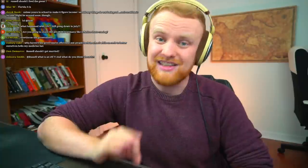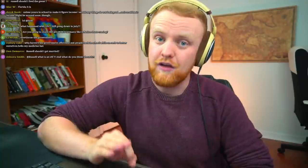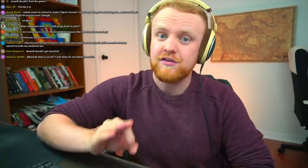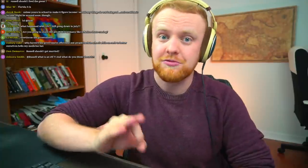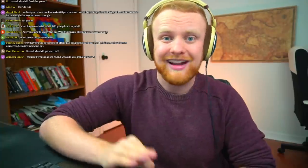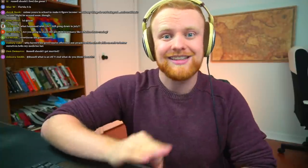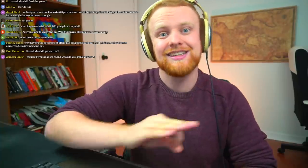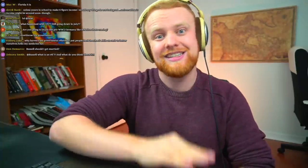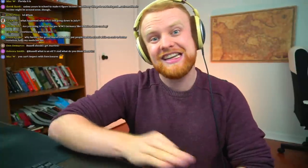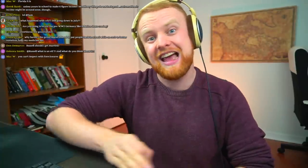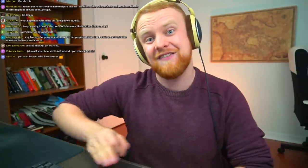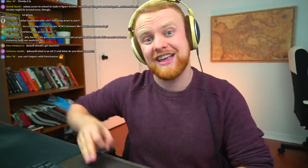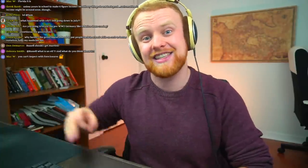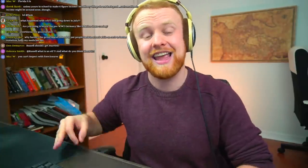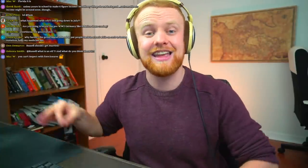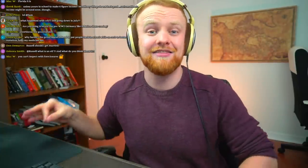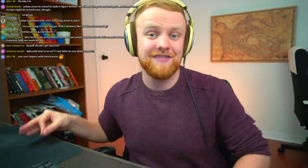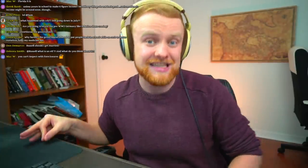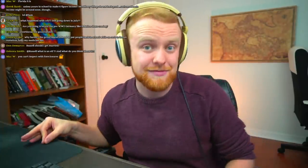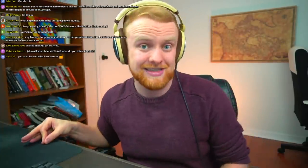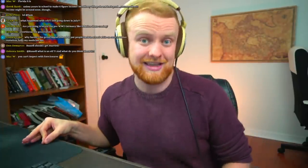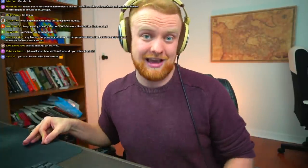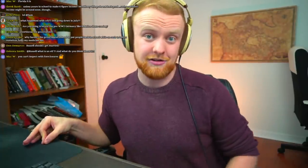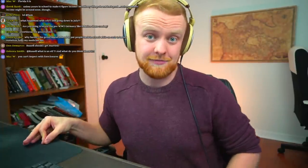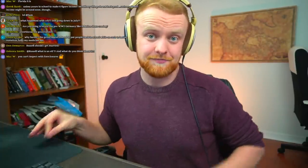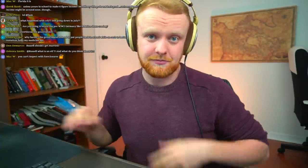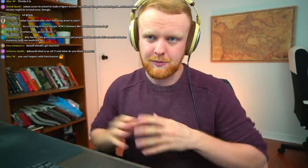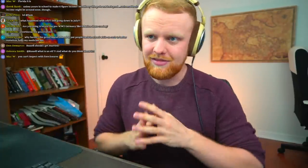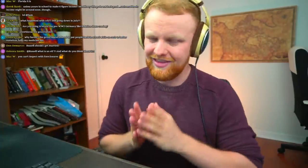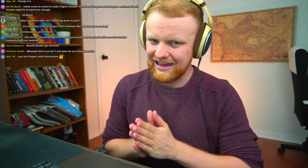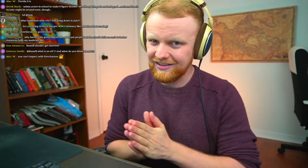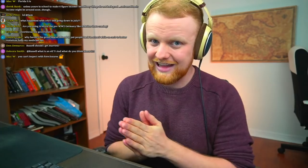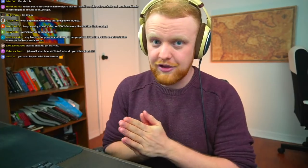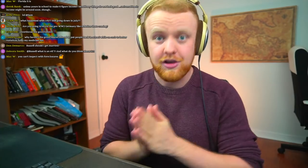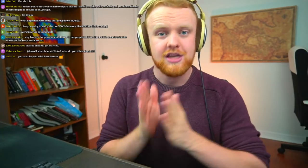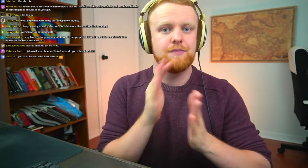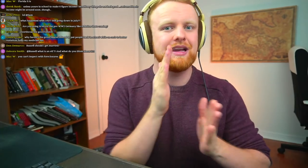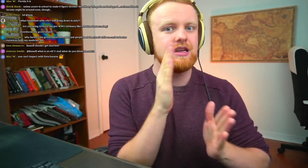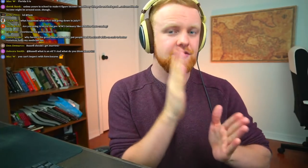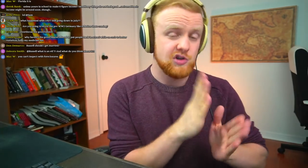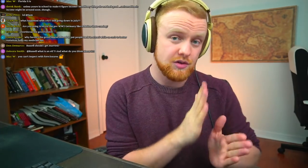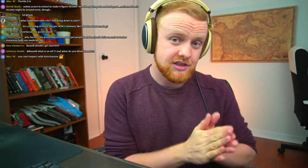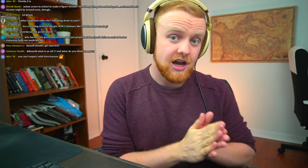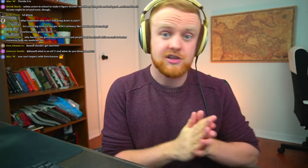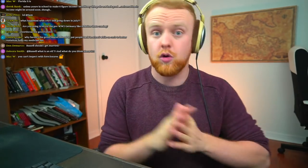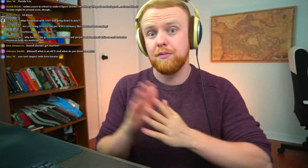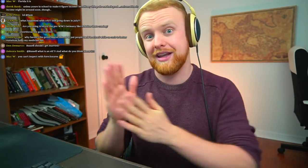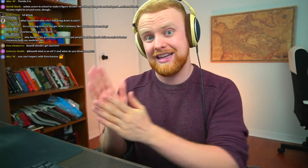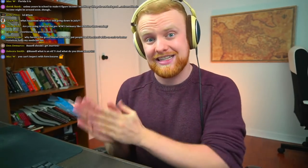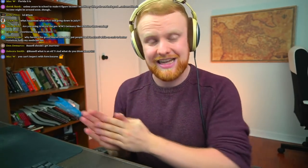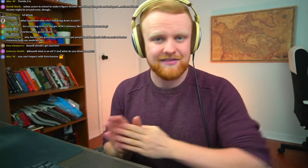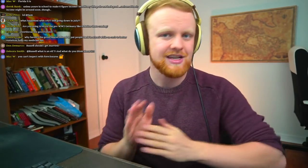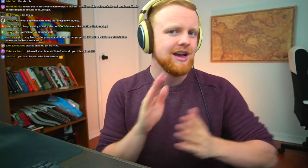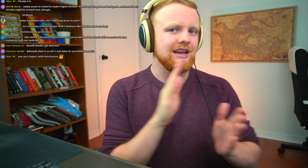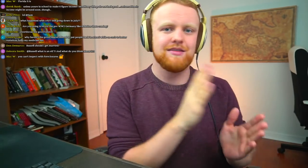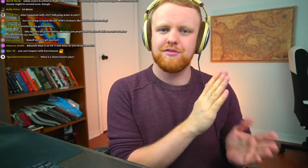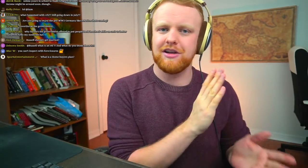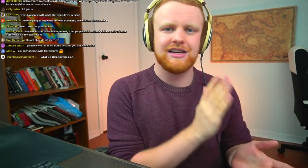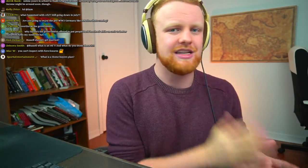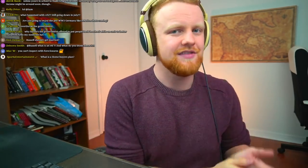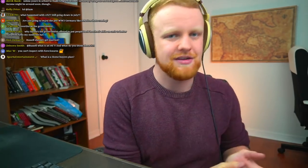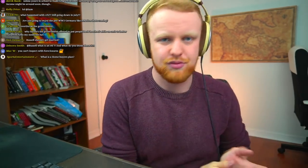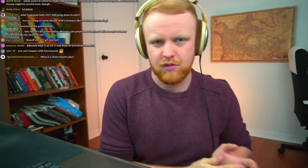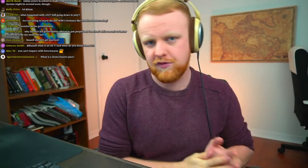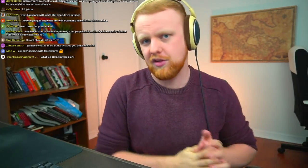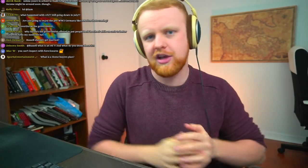a self-directed TFSA investment account. That'll allow you to pick individual stocks or pick ETFs,